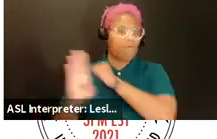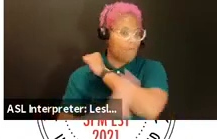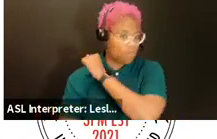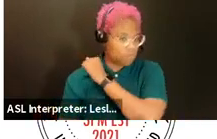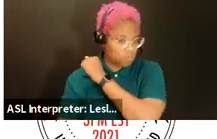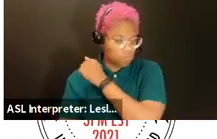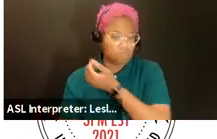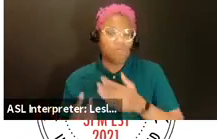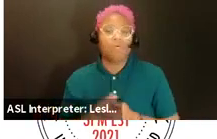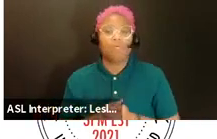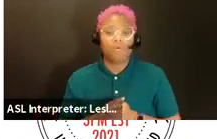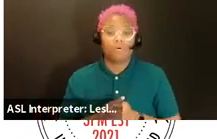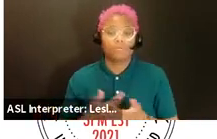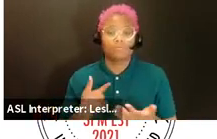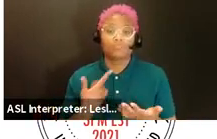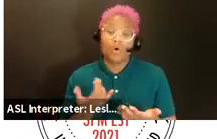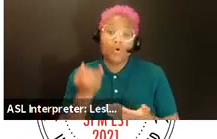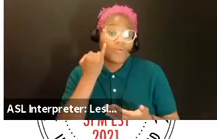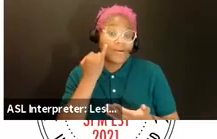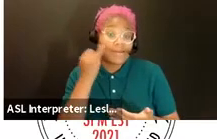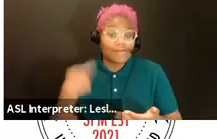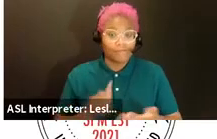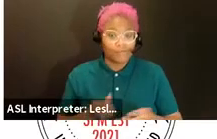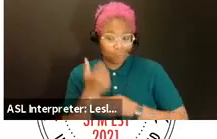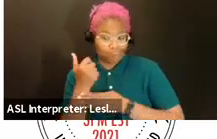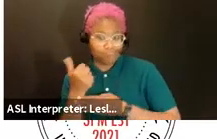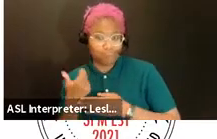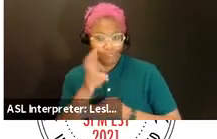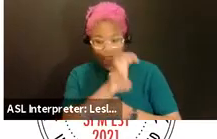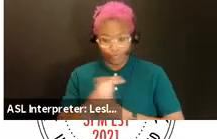if we move toward removing travel restrictions at all,